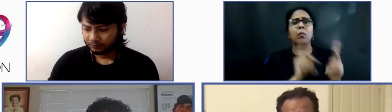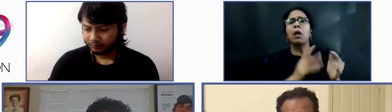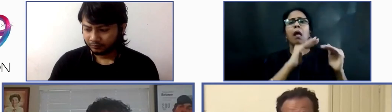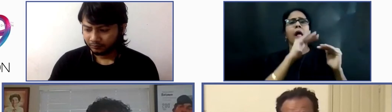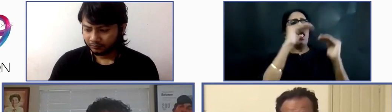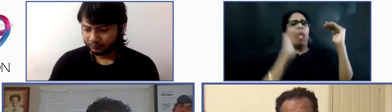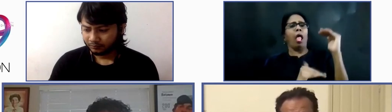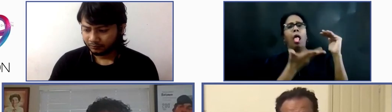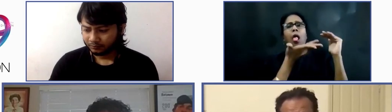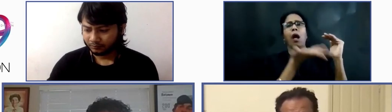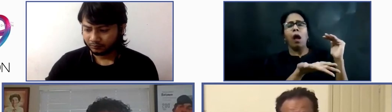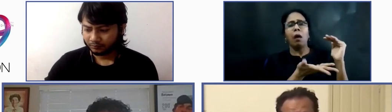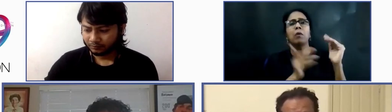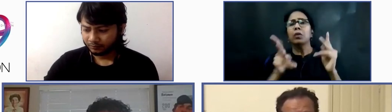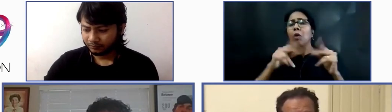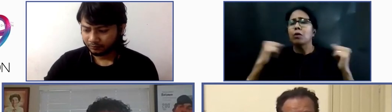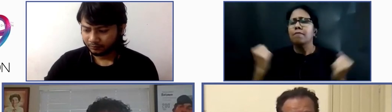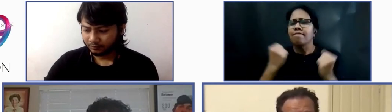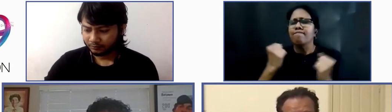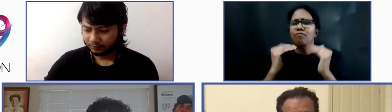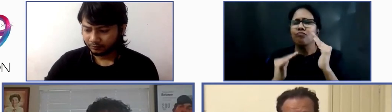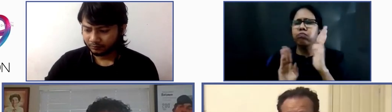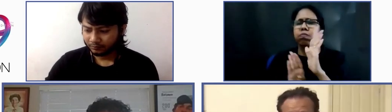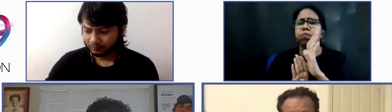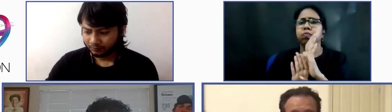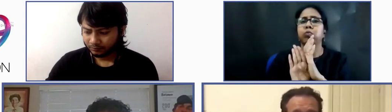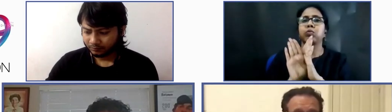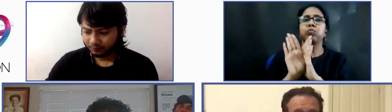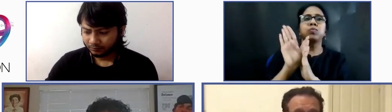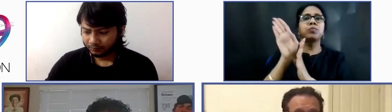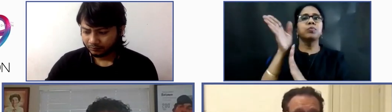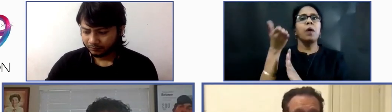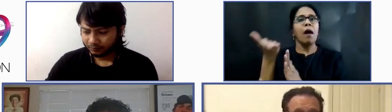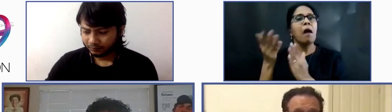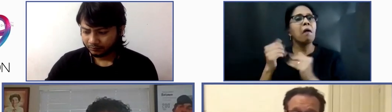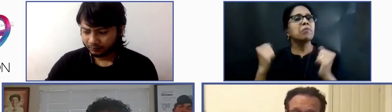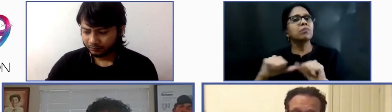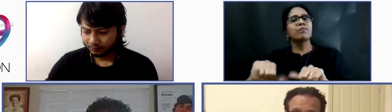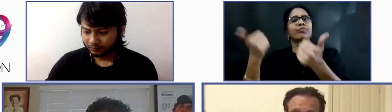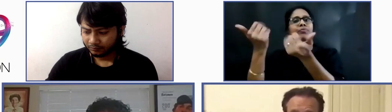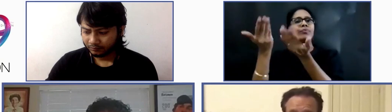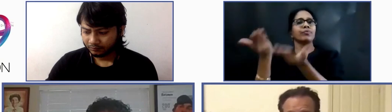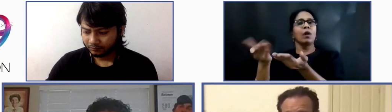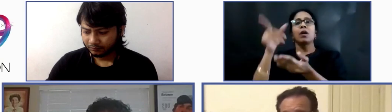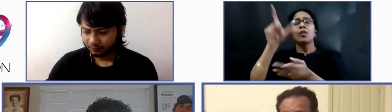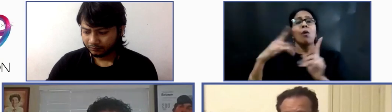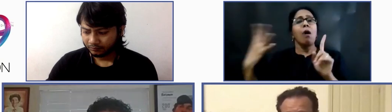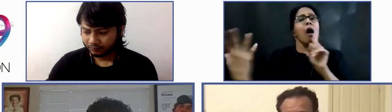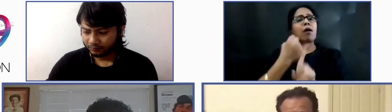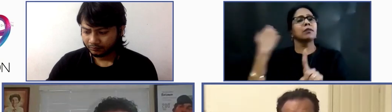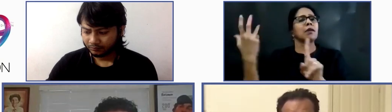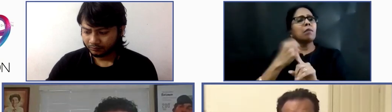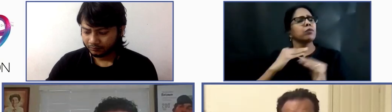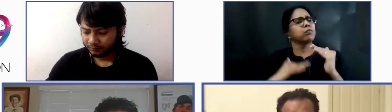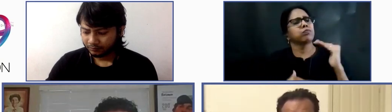harder, you know, because in their attempt to try harder, they are greater achievers than most of